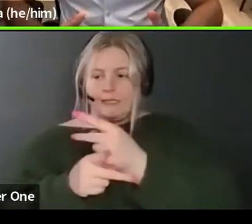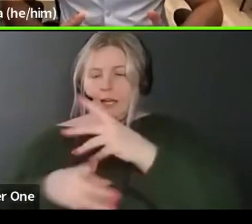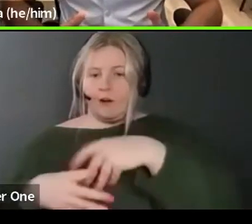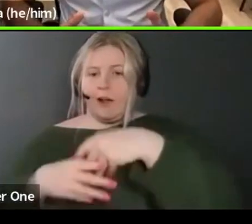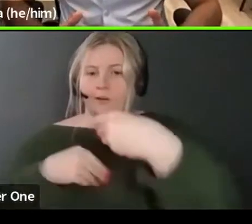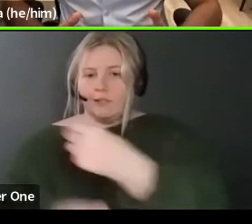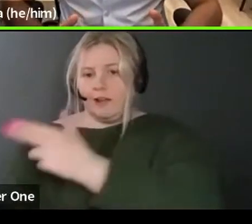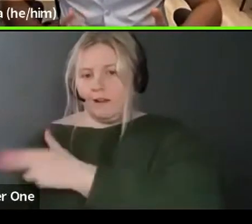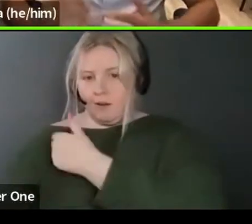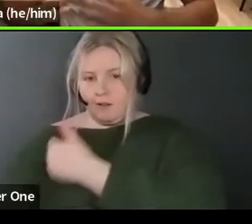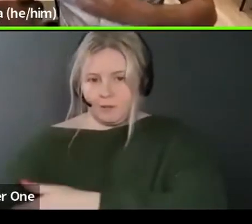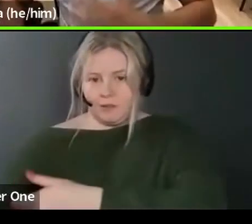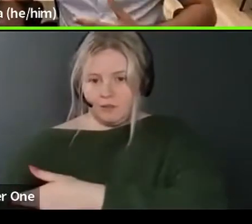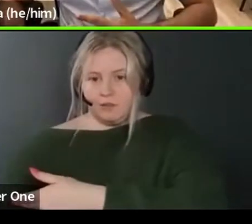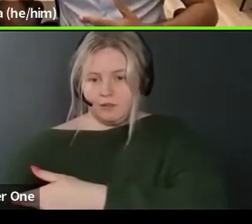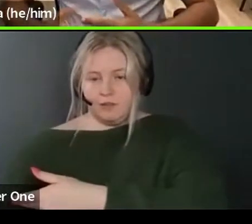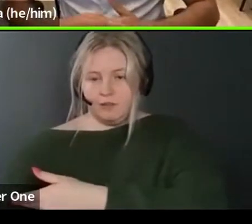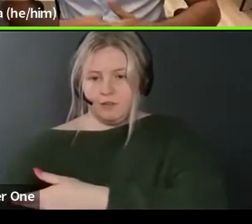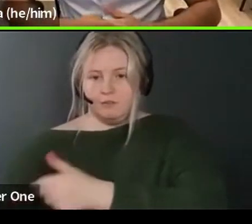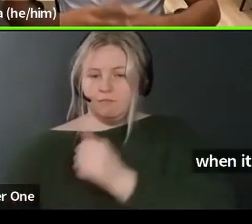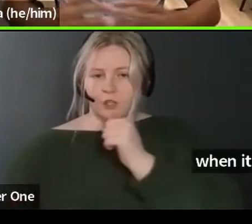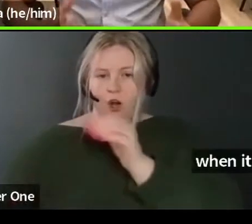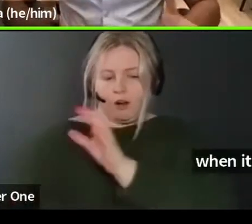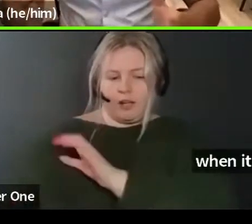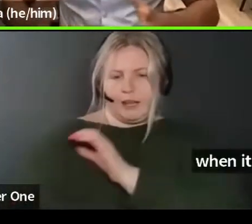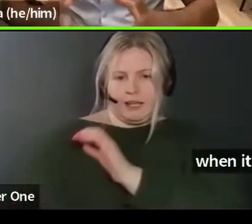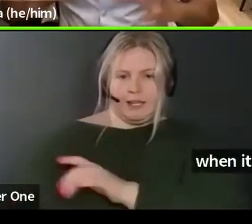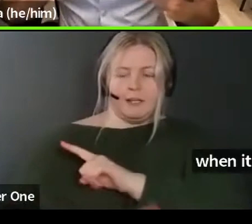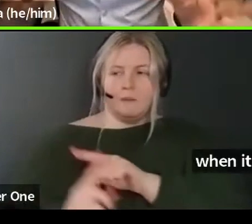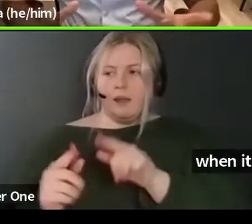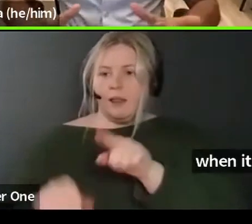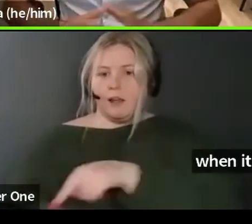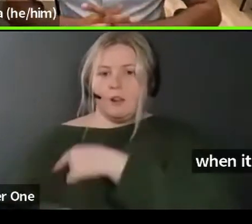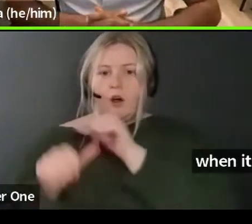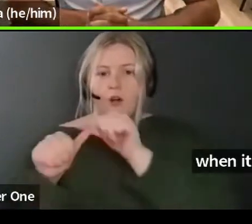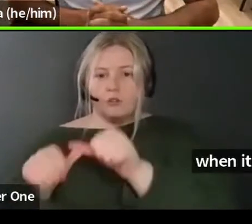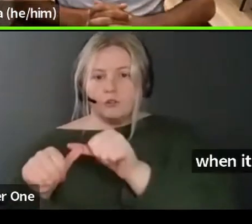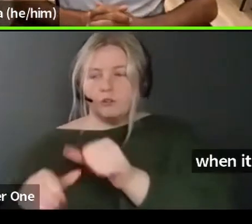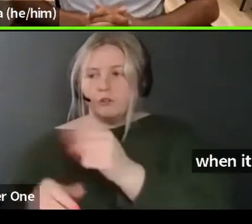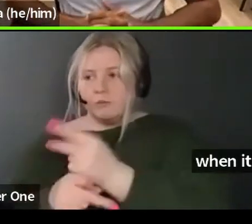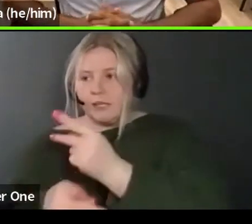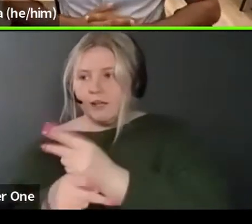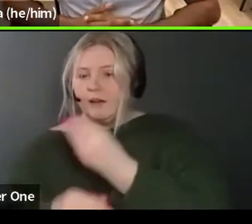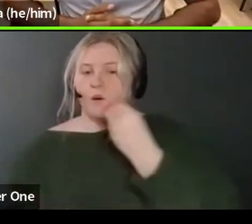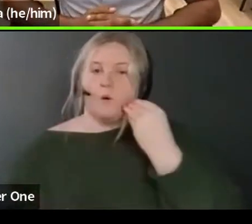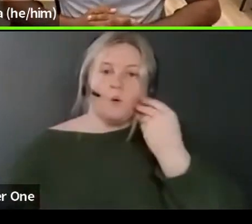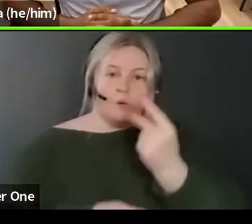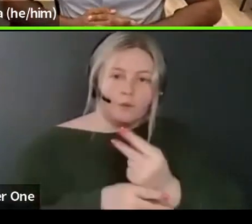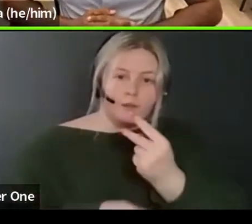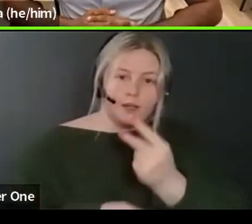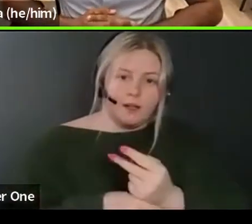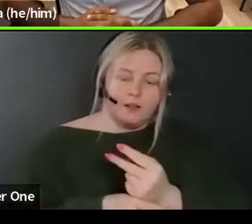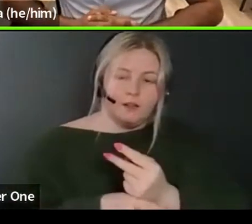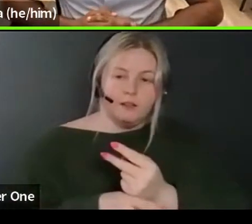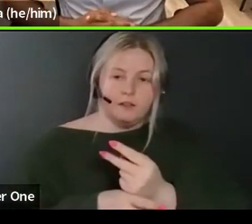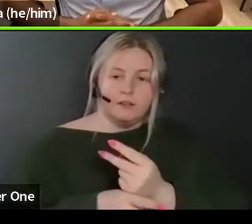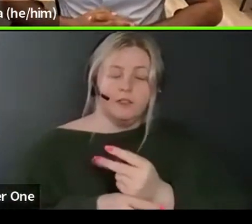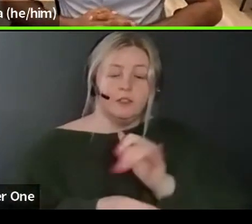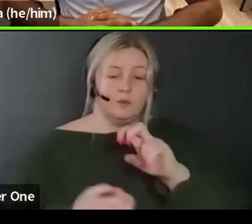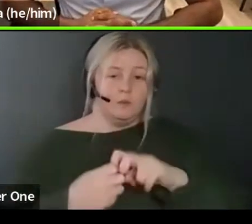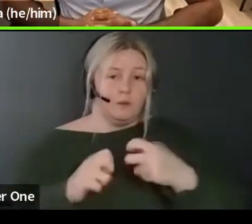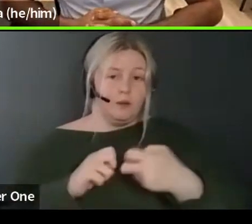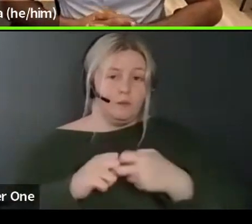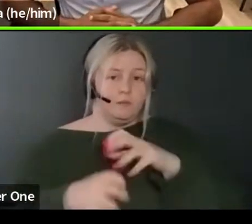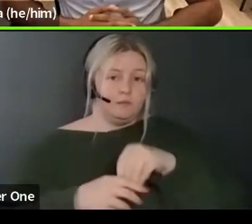hospitals, as well as not clinic care, but long-term care and home care as a package. And as part of the problem,